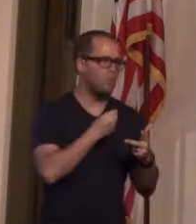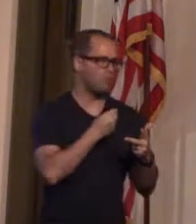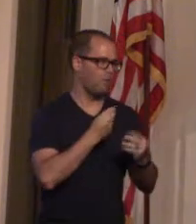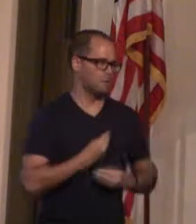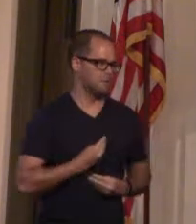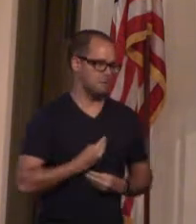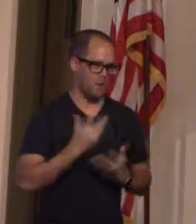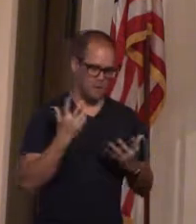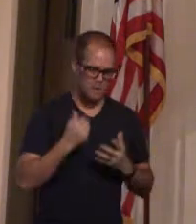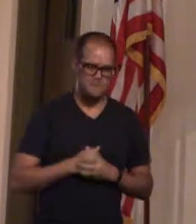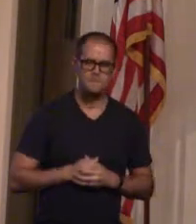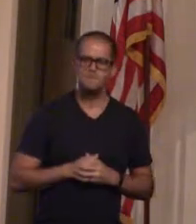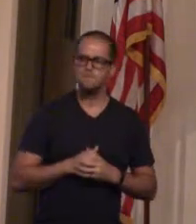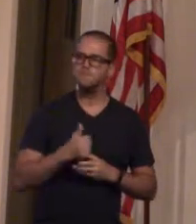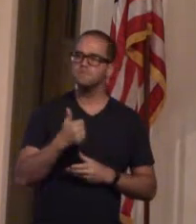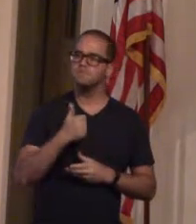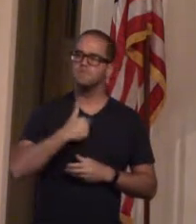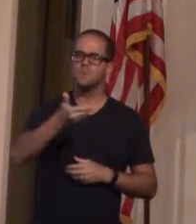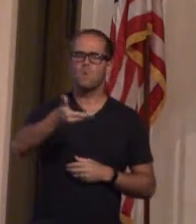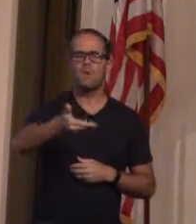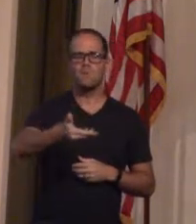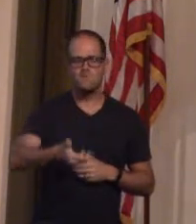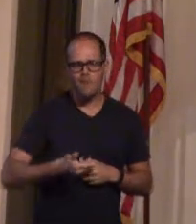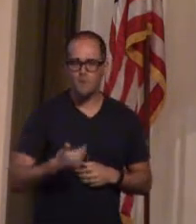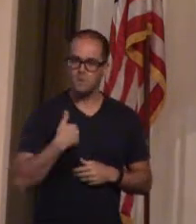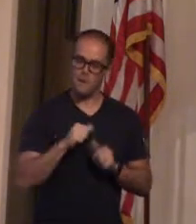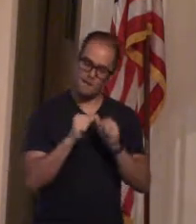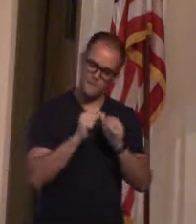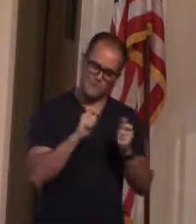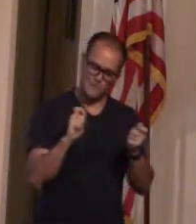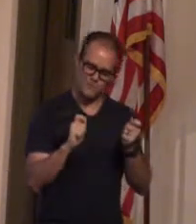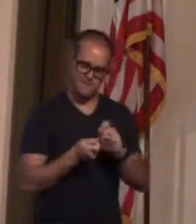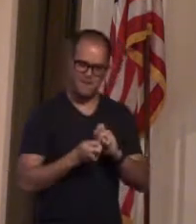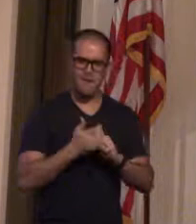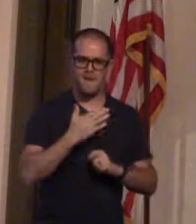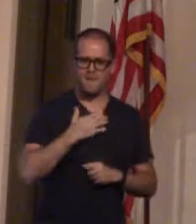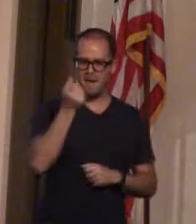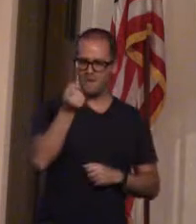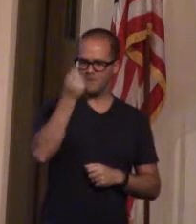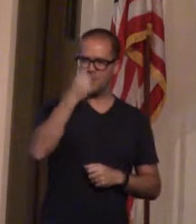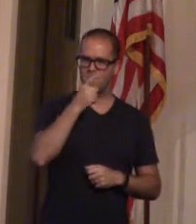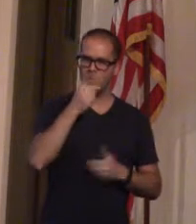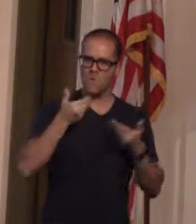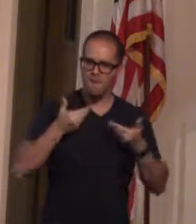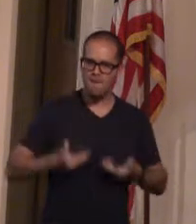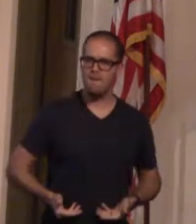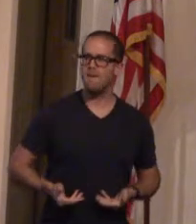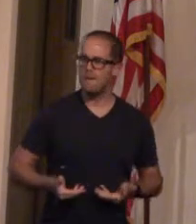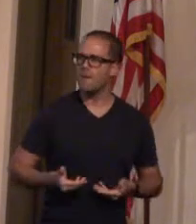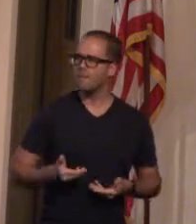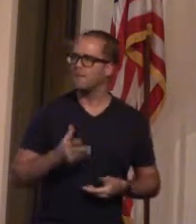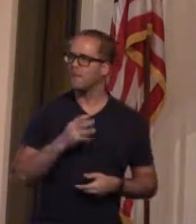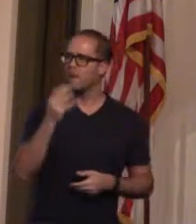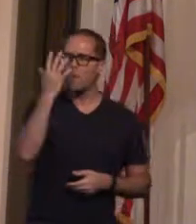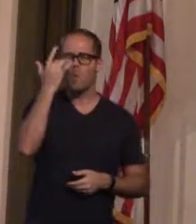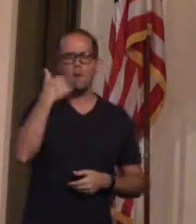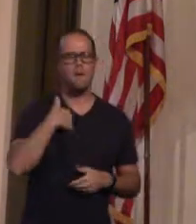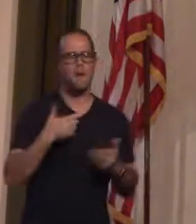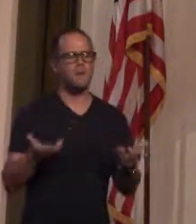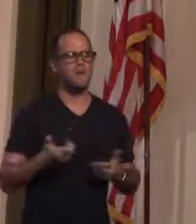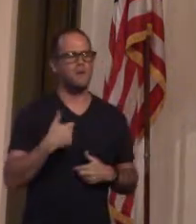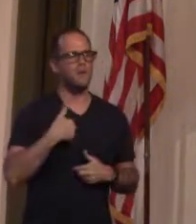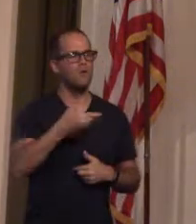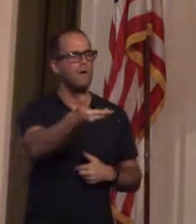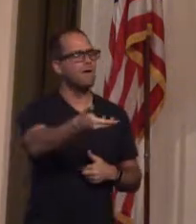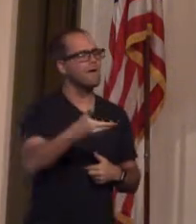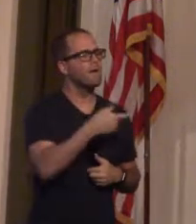mission statement for Benjamin Franklin, for Irma Bombeck. They're beautiful, they're elegant, and so inspiring. So I invite you,